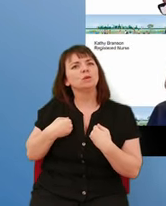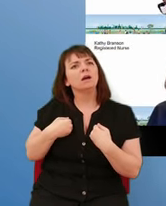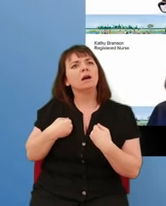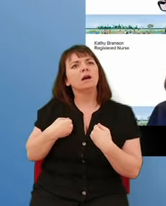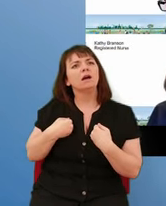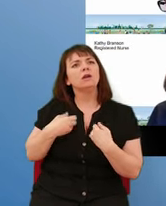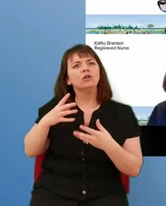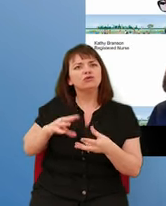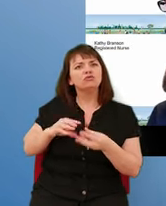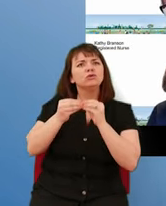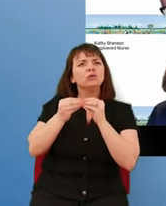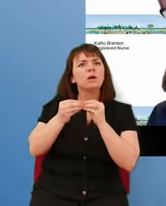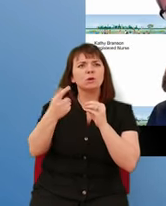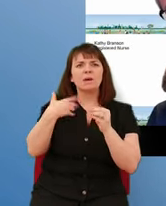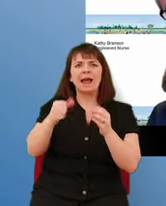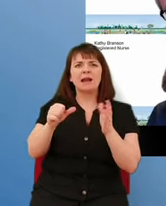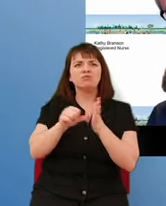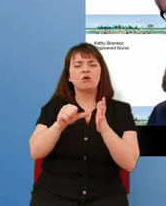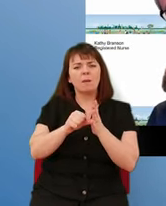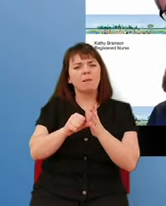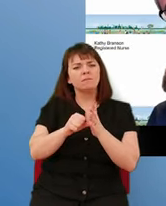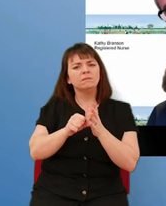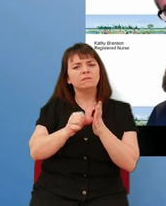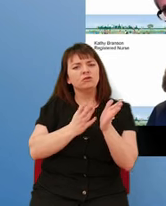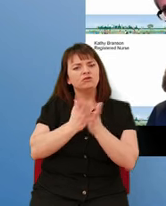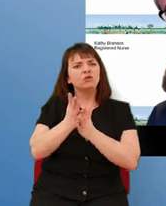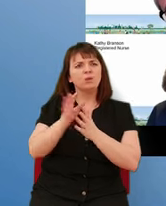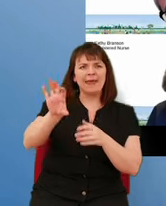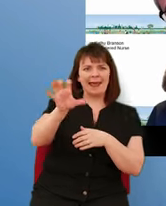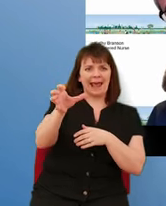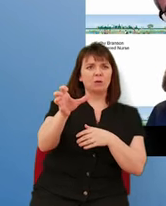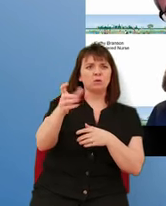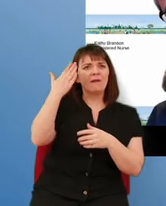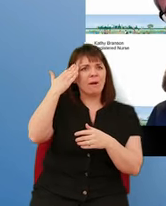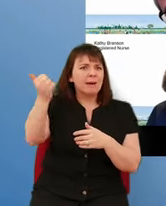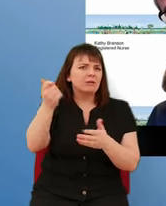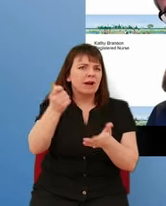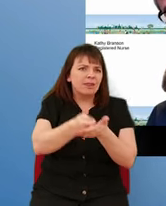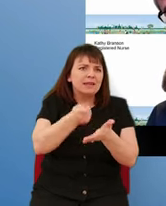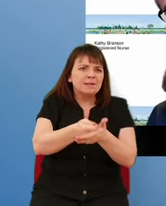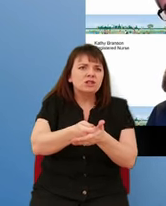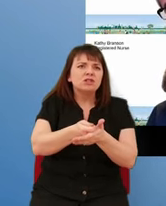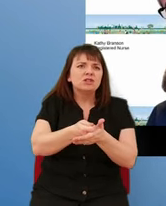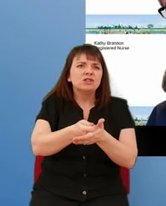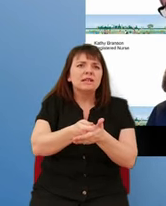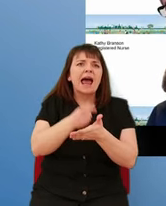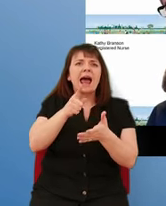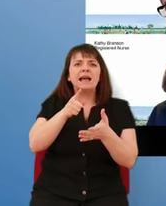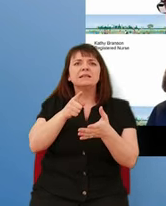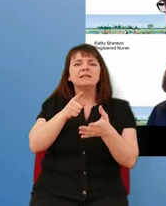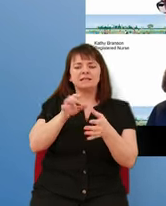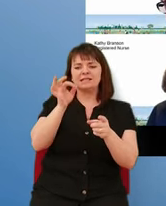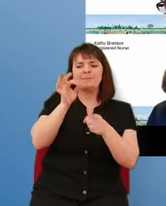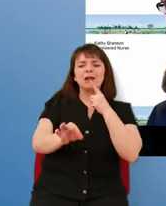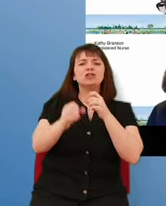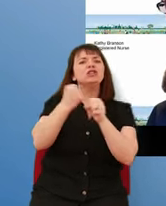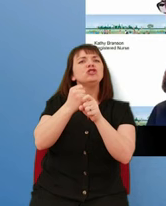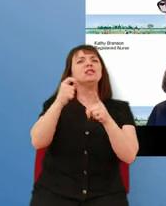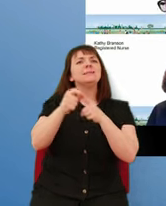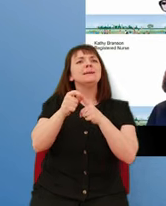and connected specialist GPs talking to those practices who've decided not to sign up at this stage to again understand their